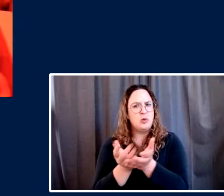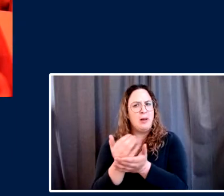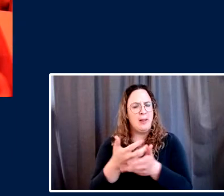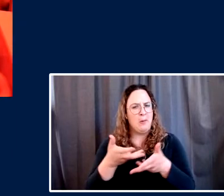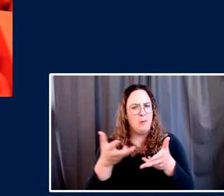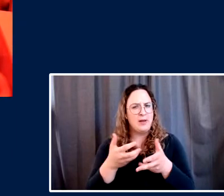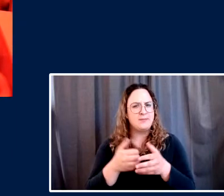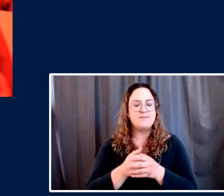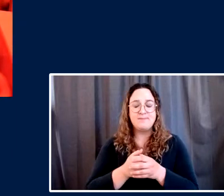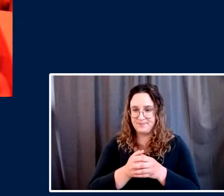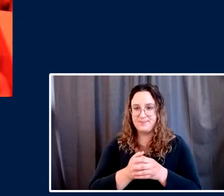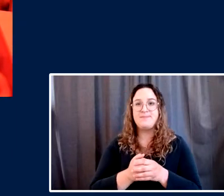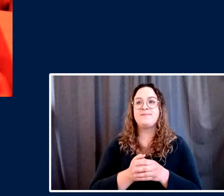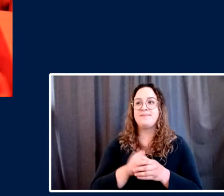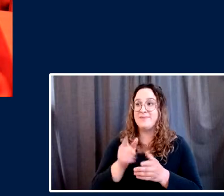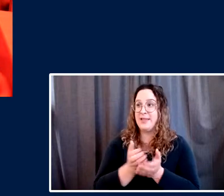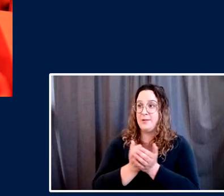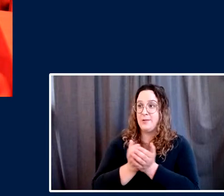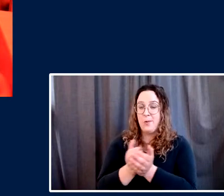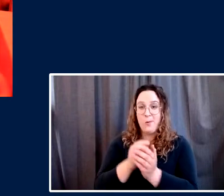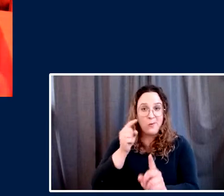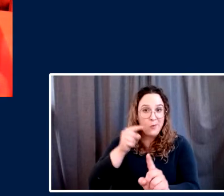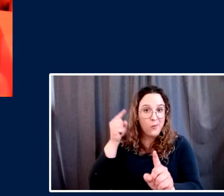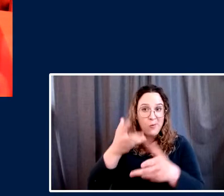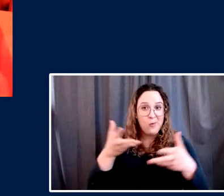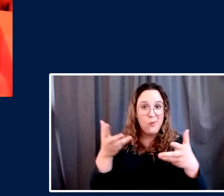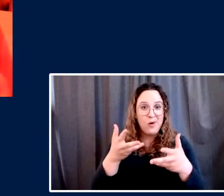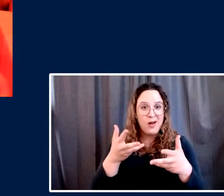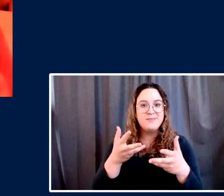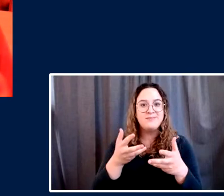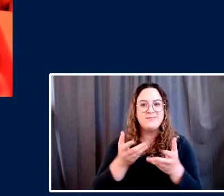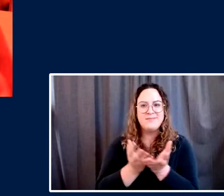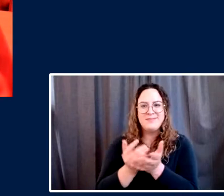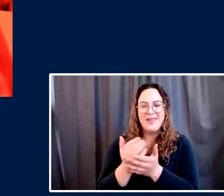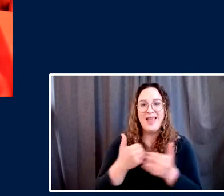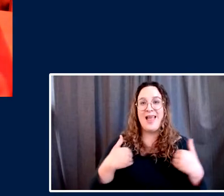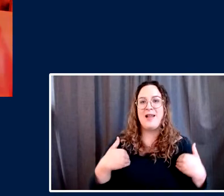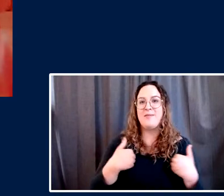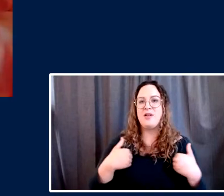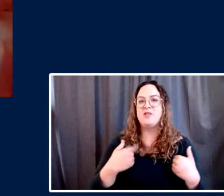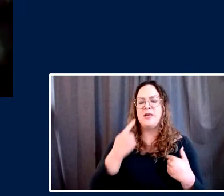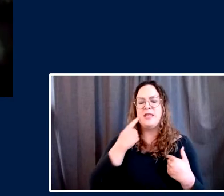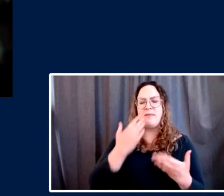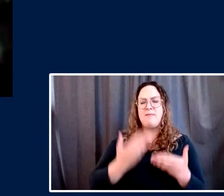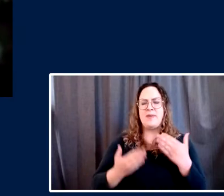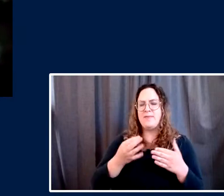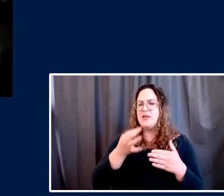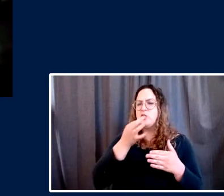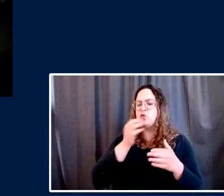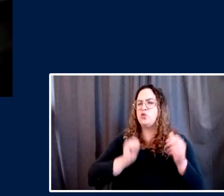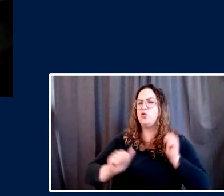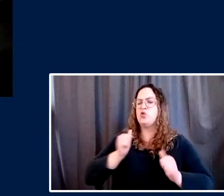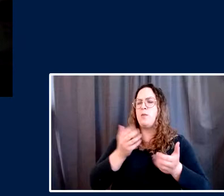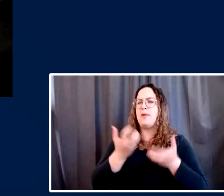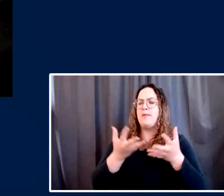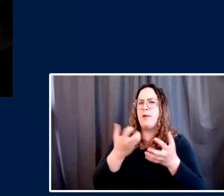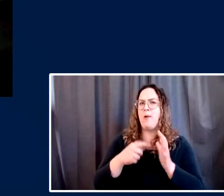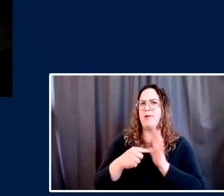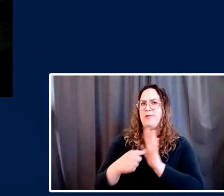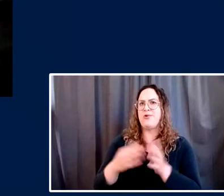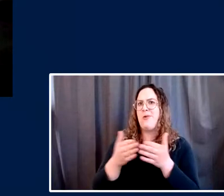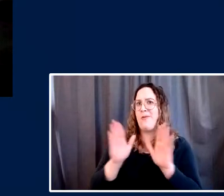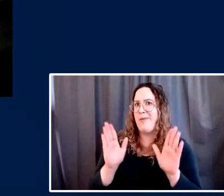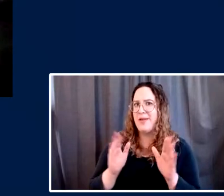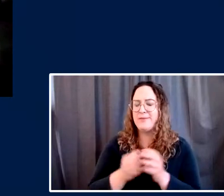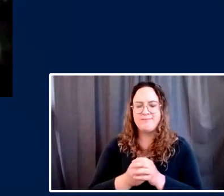objective of this expedition was to collect animals we think we might want to display in our new upcoming show. There's not a lot that's known about deep